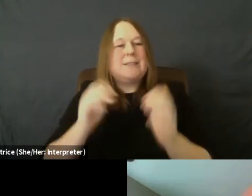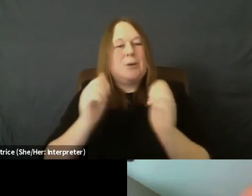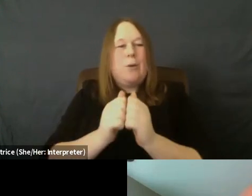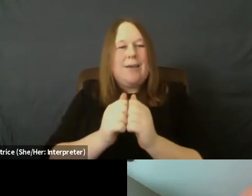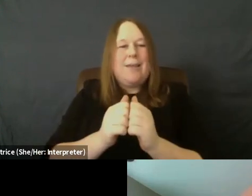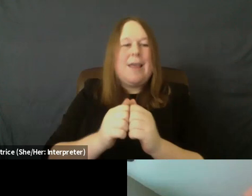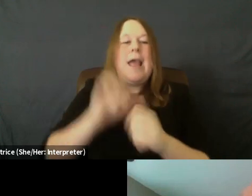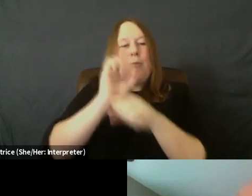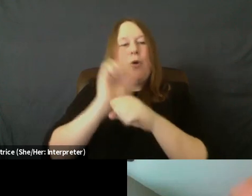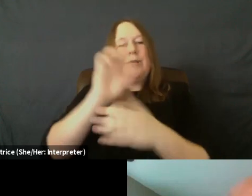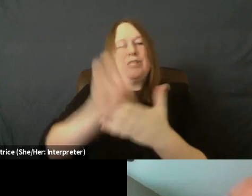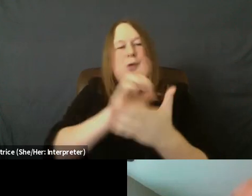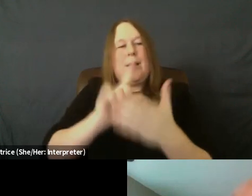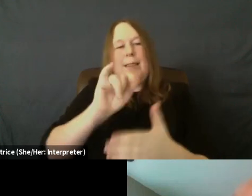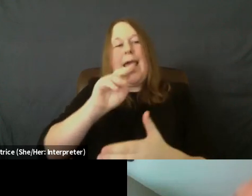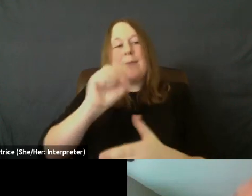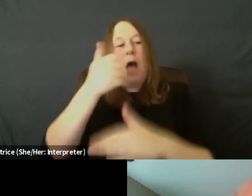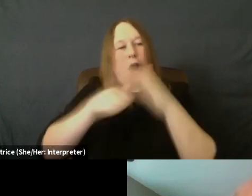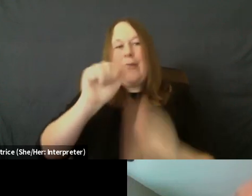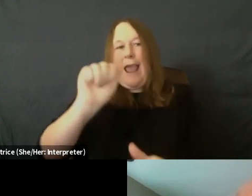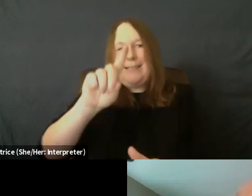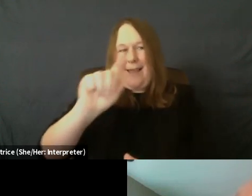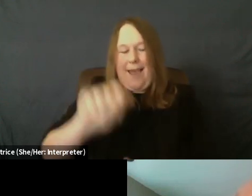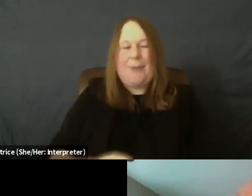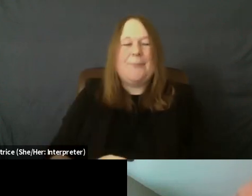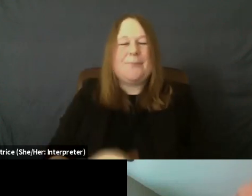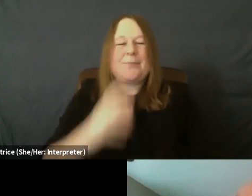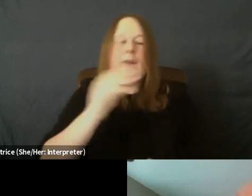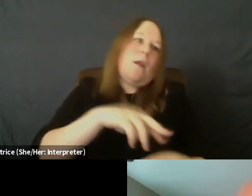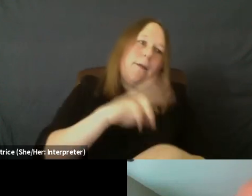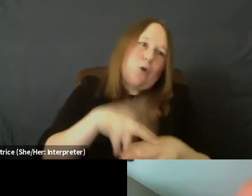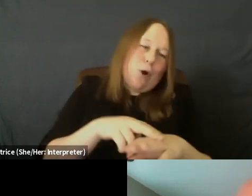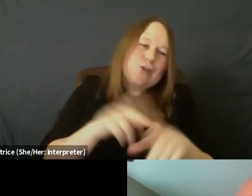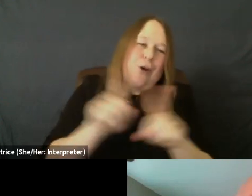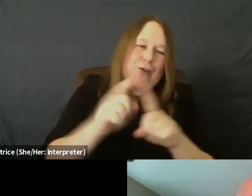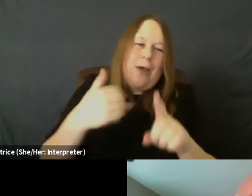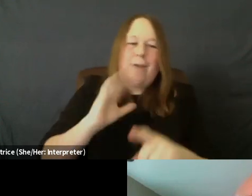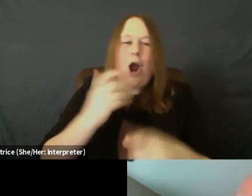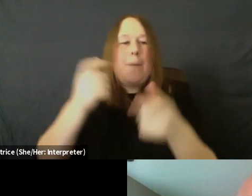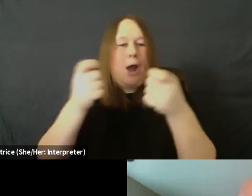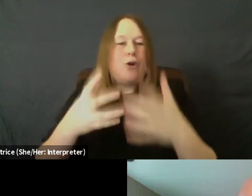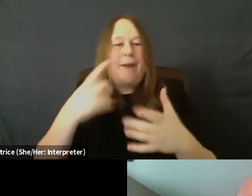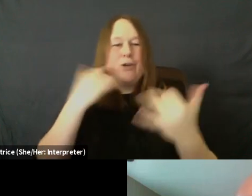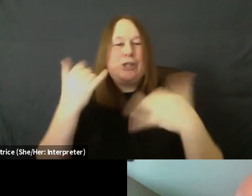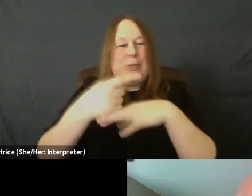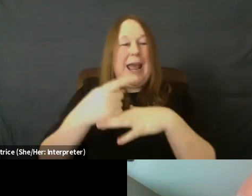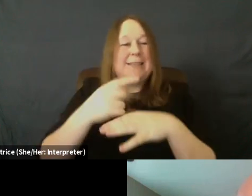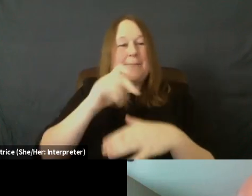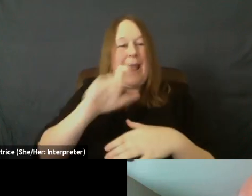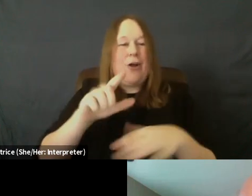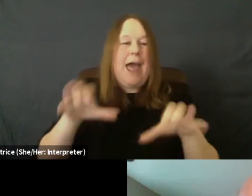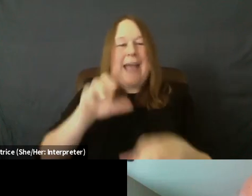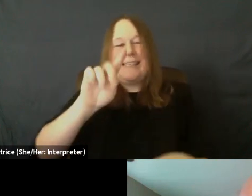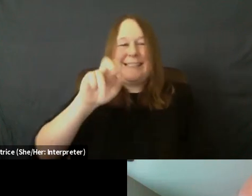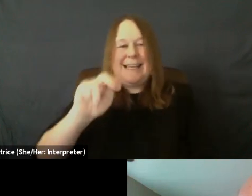employment discrimination claims under the ADA. And of course, we also have our moderator for today's panel, Acting